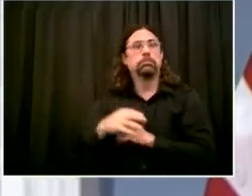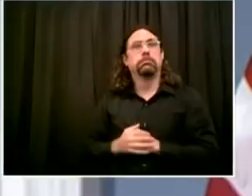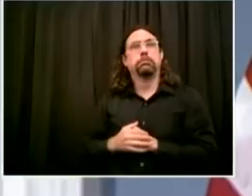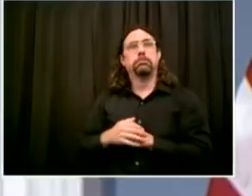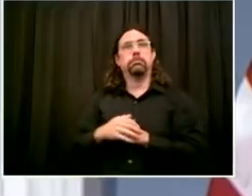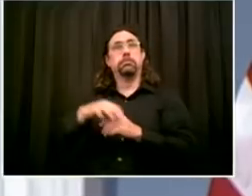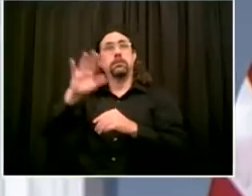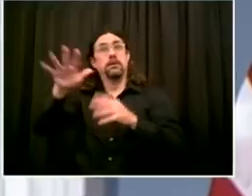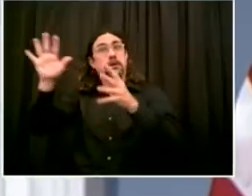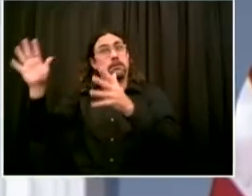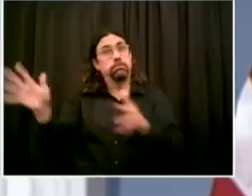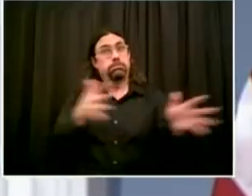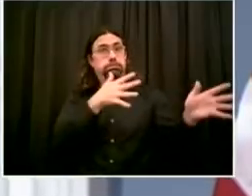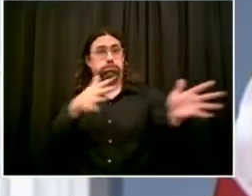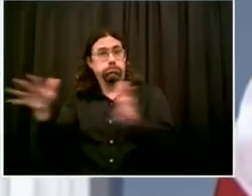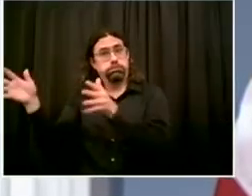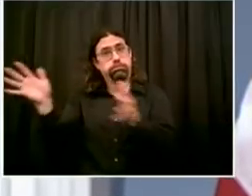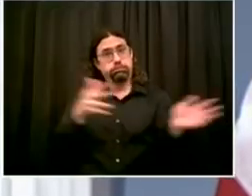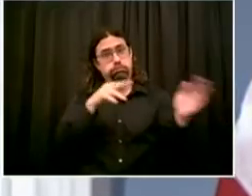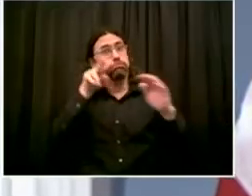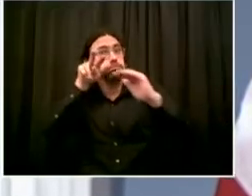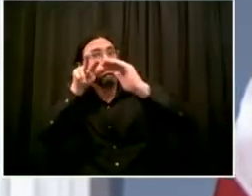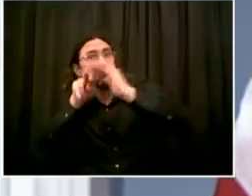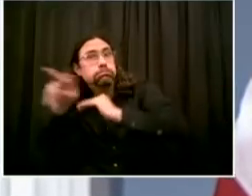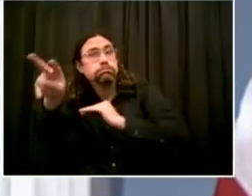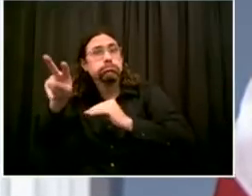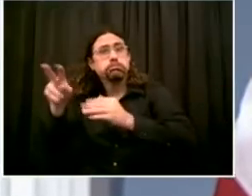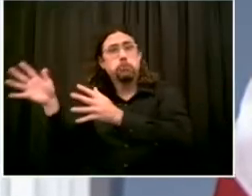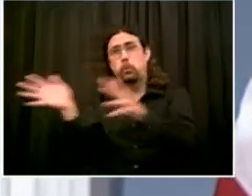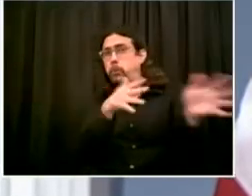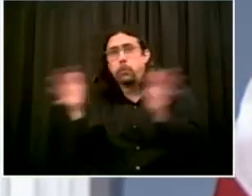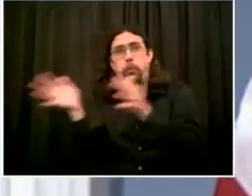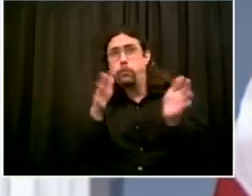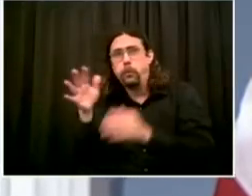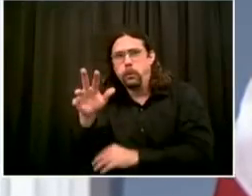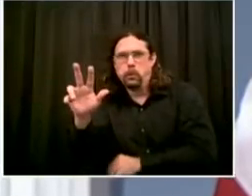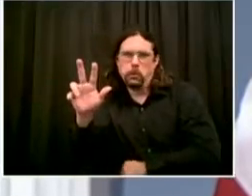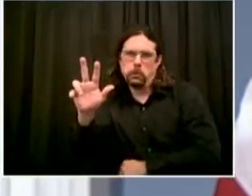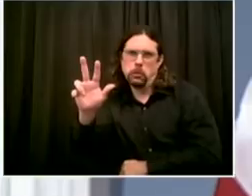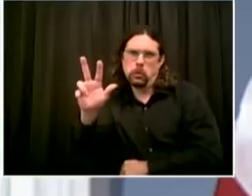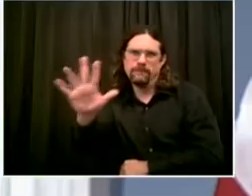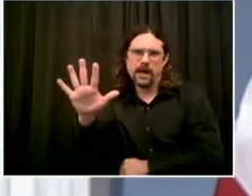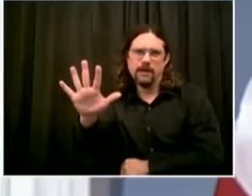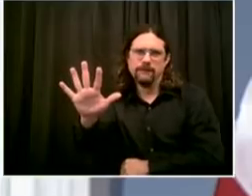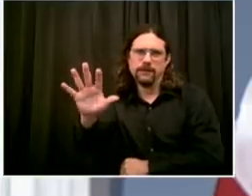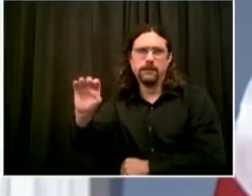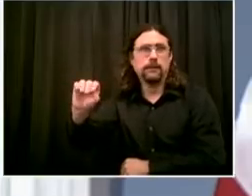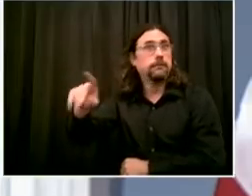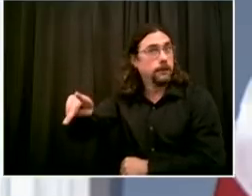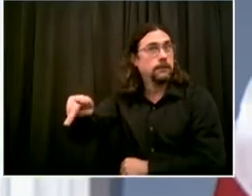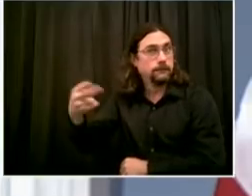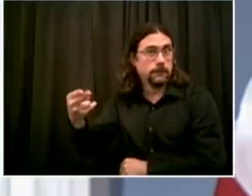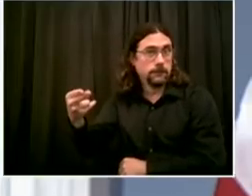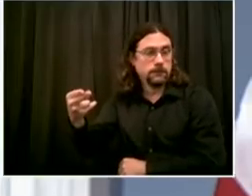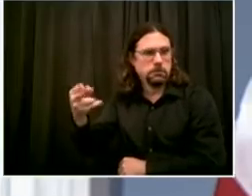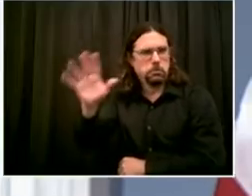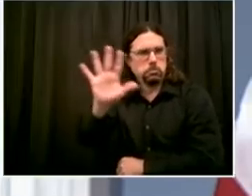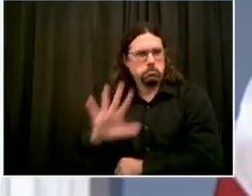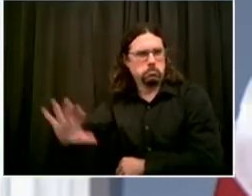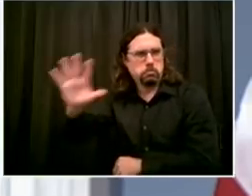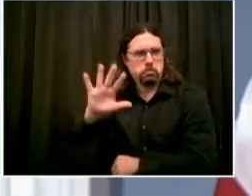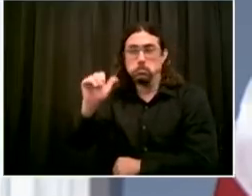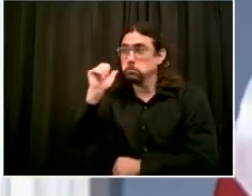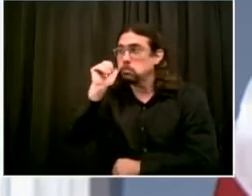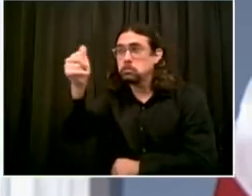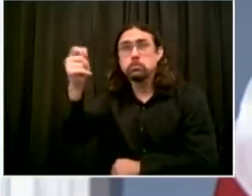winds sustained for a period of 2 to 3 hours, with some gusts up to 60 miles per hour. And due